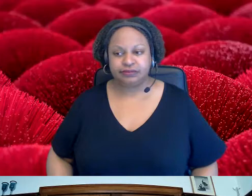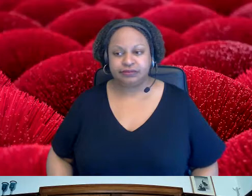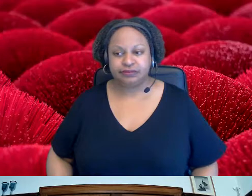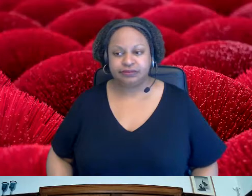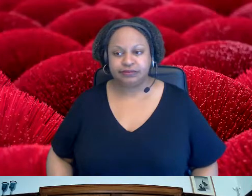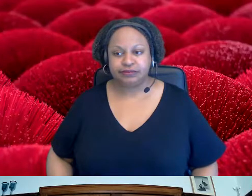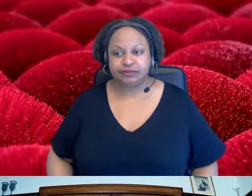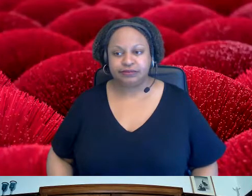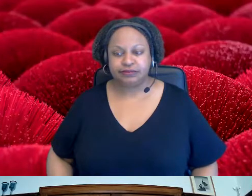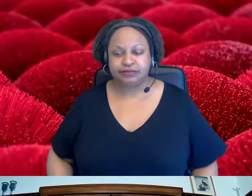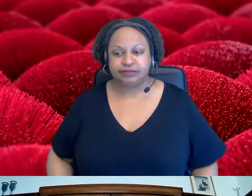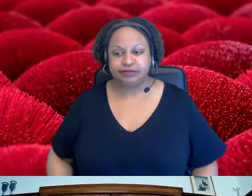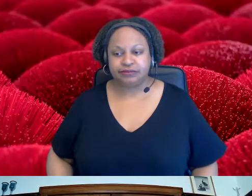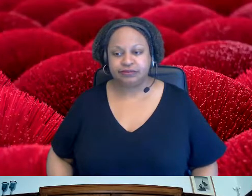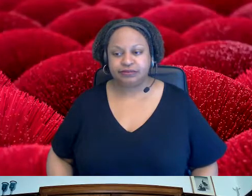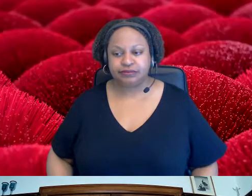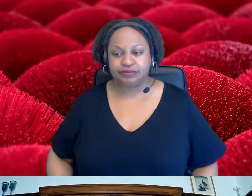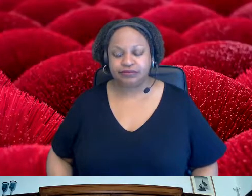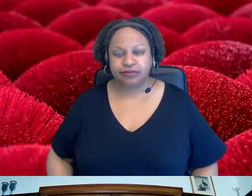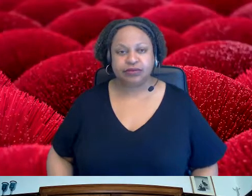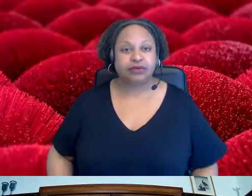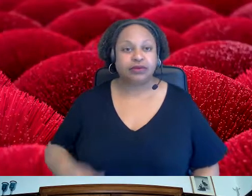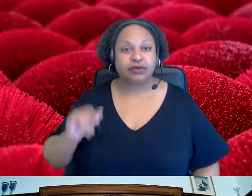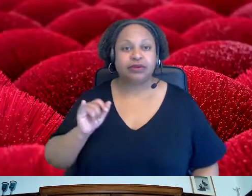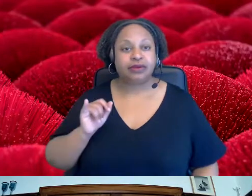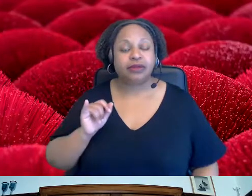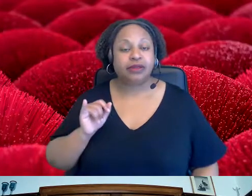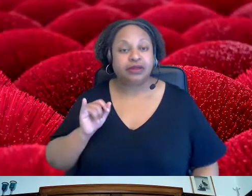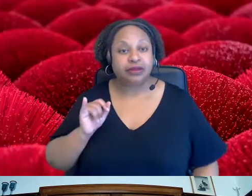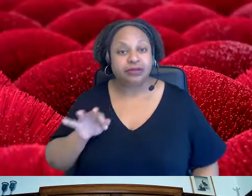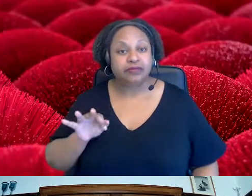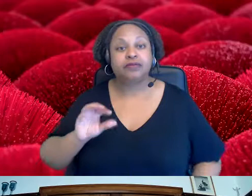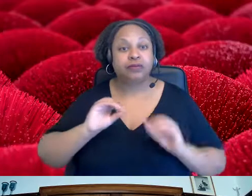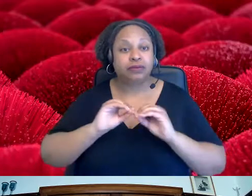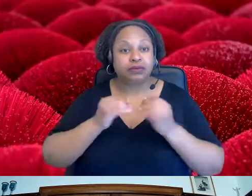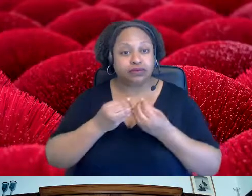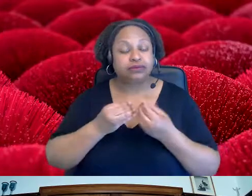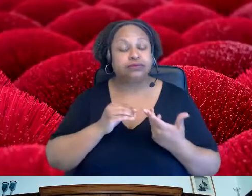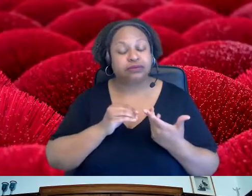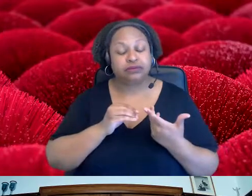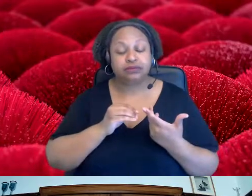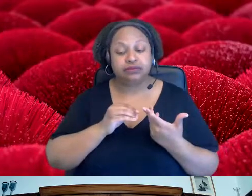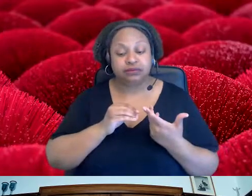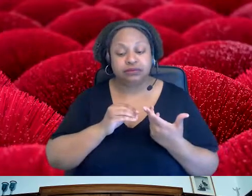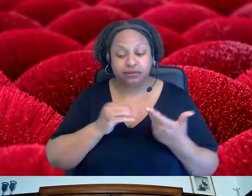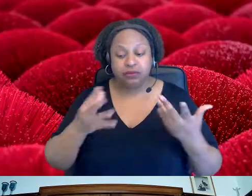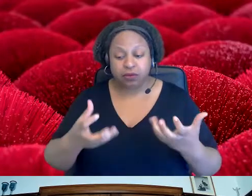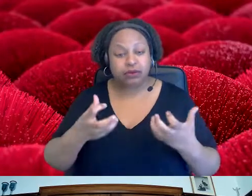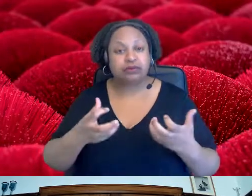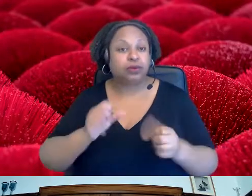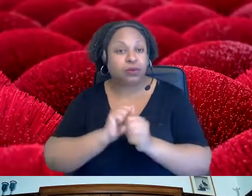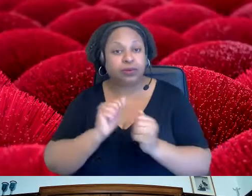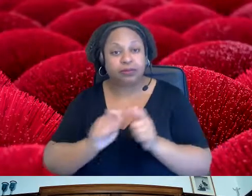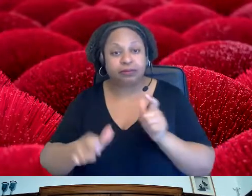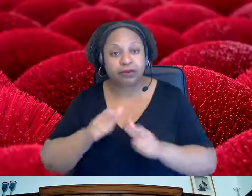so if organizations truly wanted to work with people, they have to have a, I think more and more now,